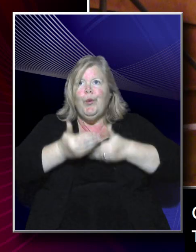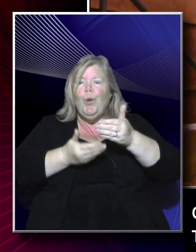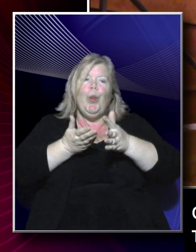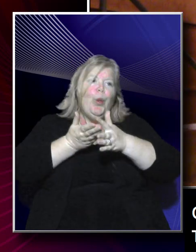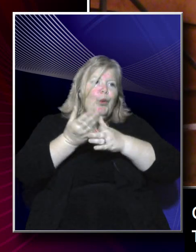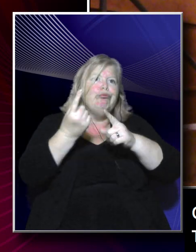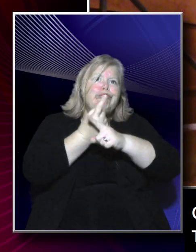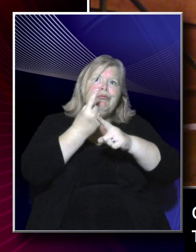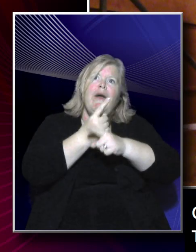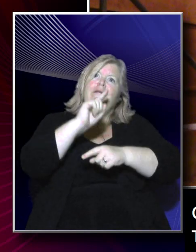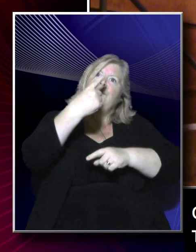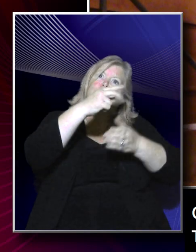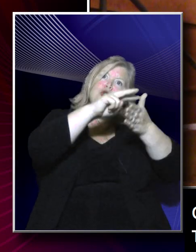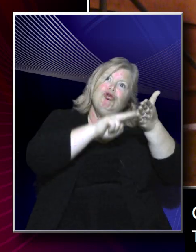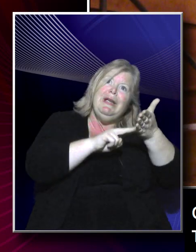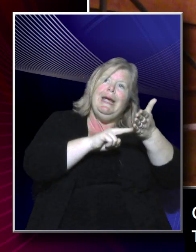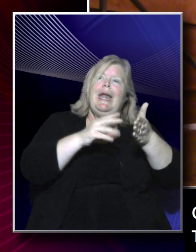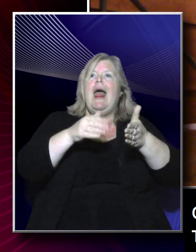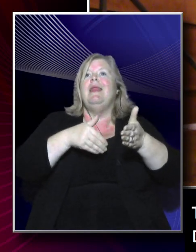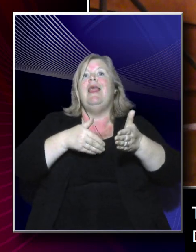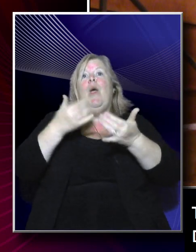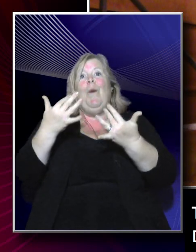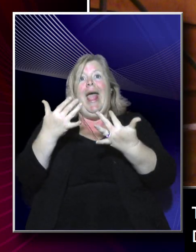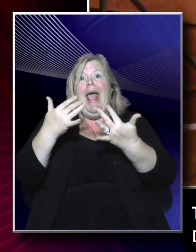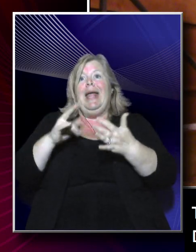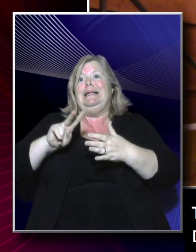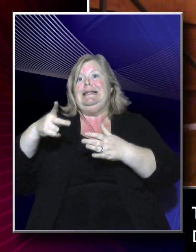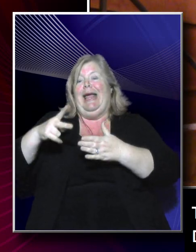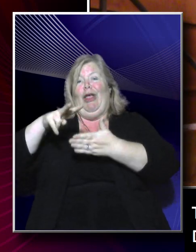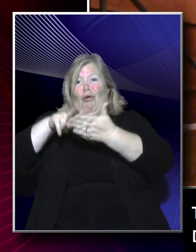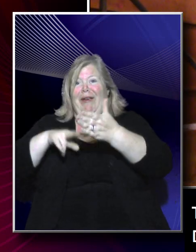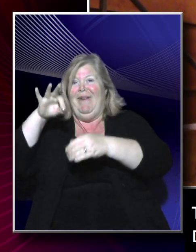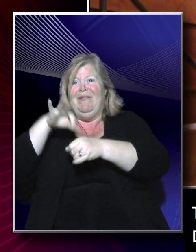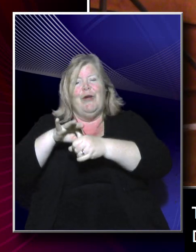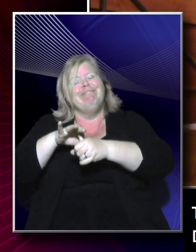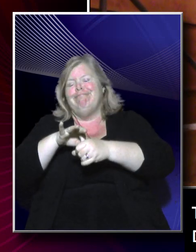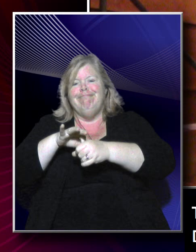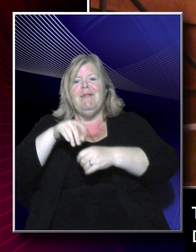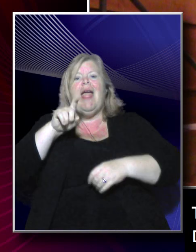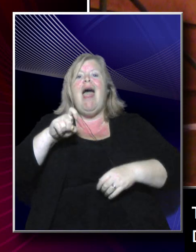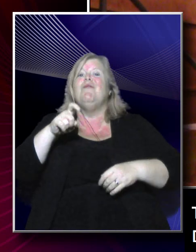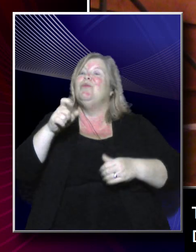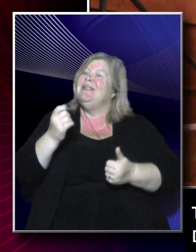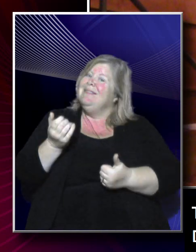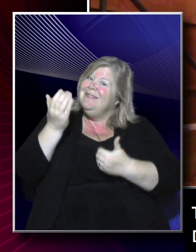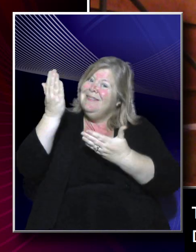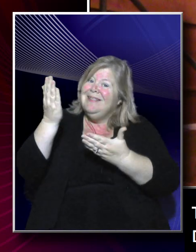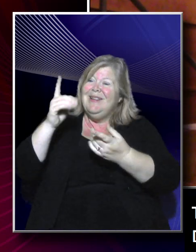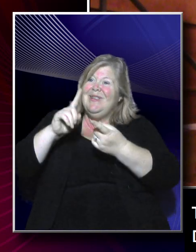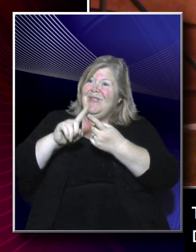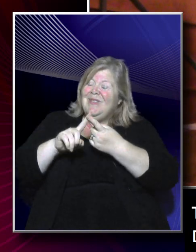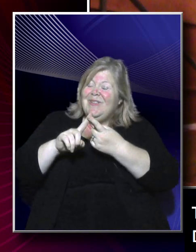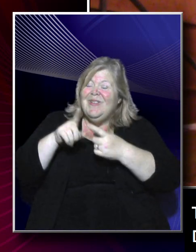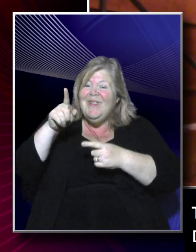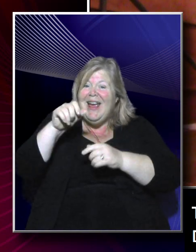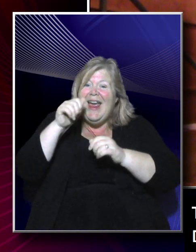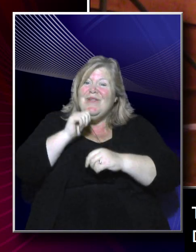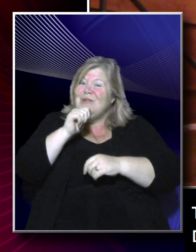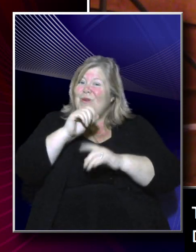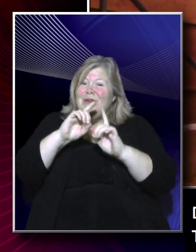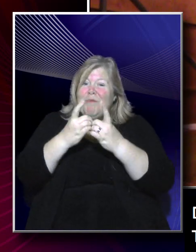vote during a second read. They have to be submitted to the Arizona Department of Education by January